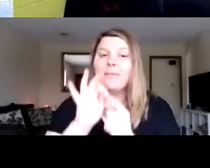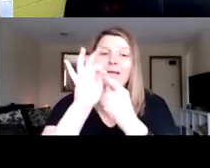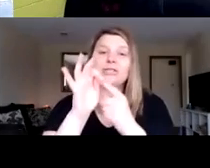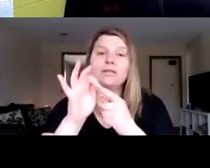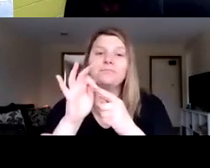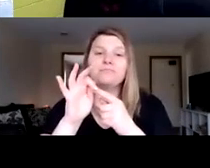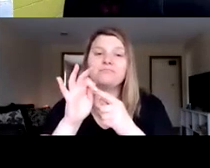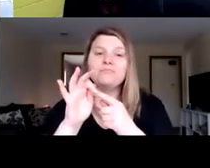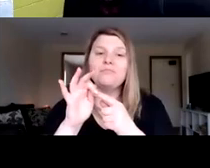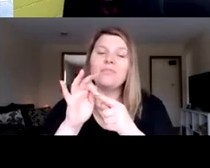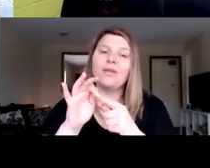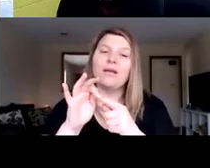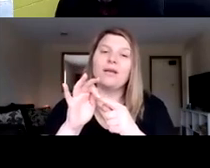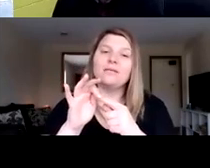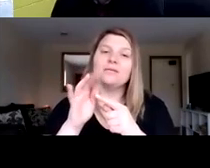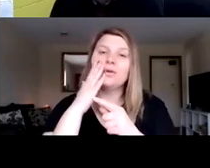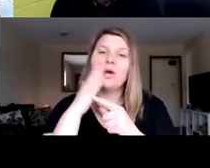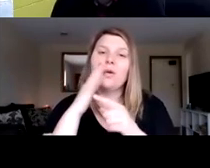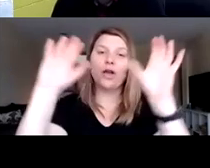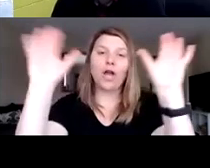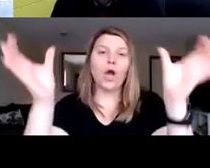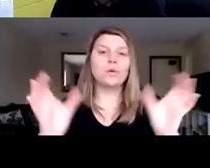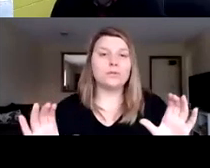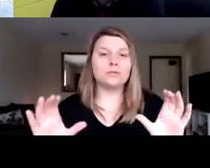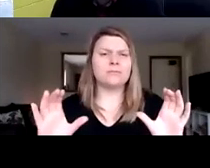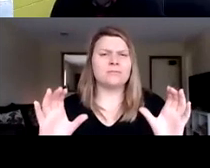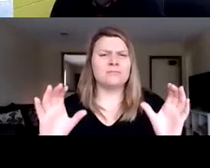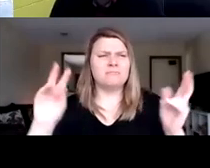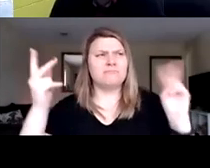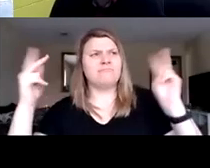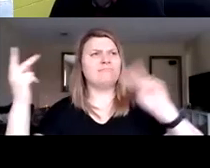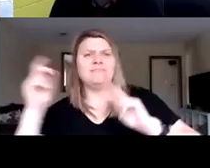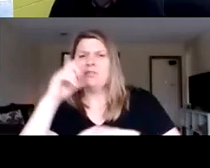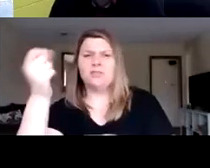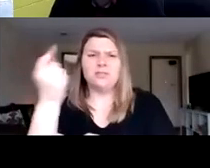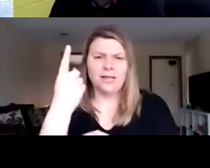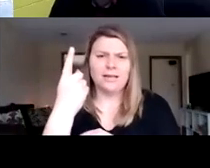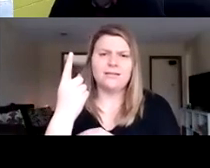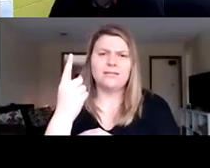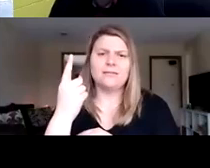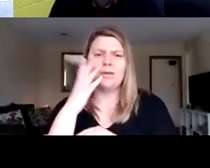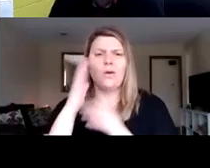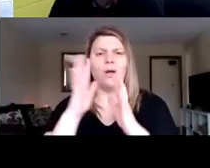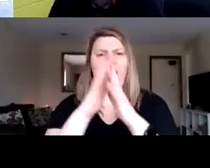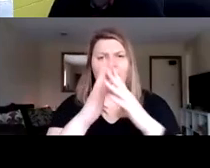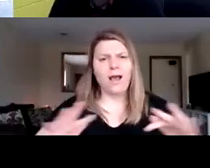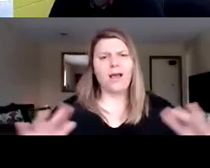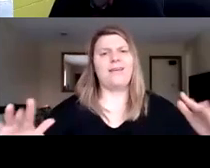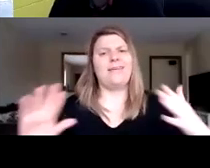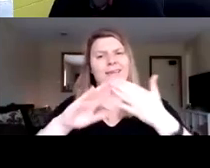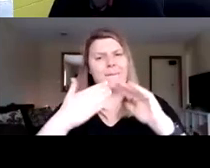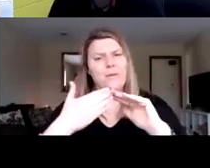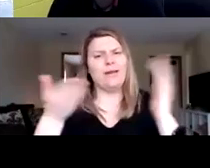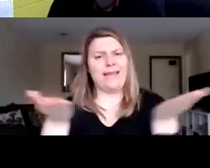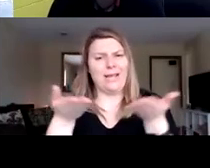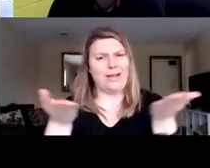the either coast, there is a lot of misunderstanding as to the vibrant, diverse communities that